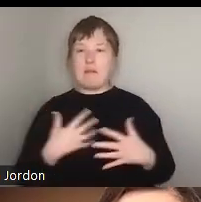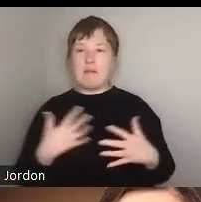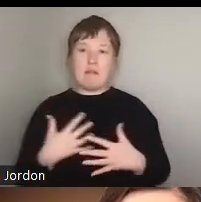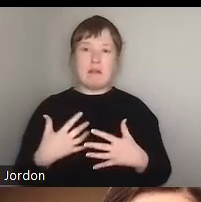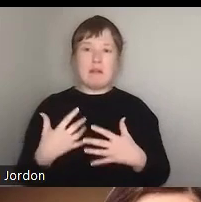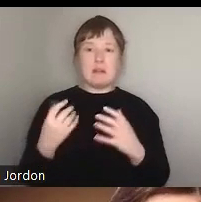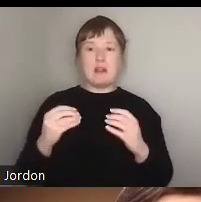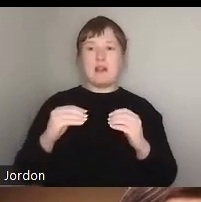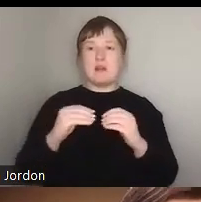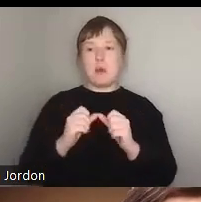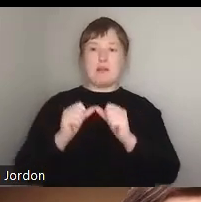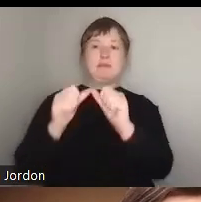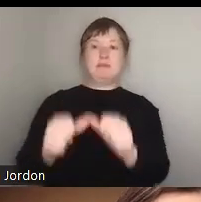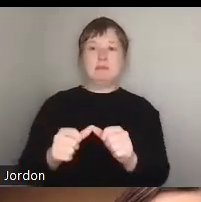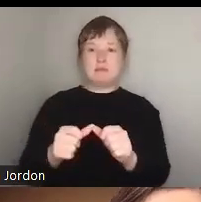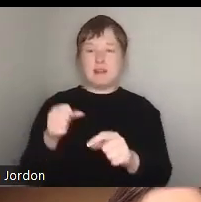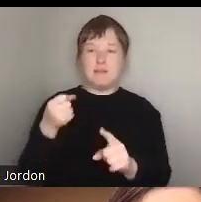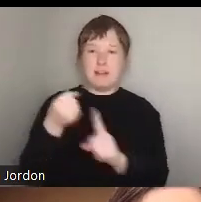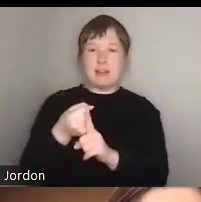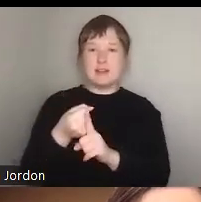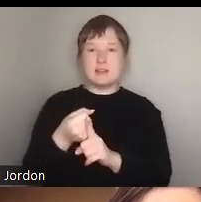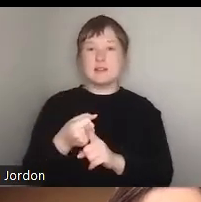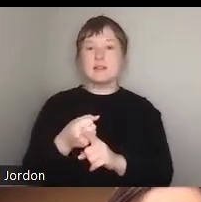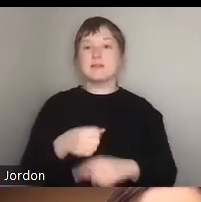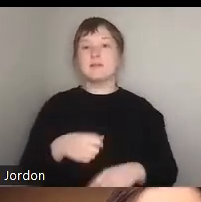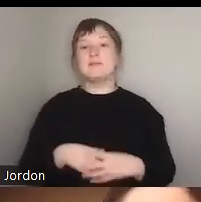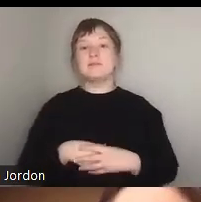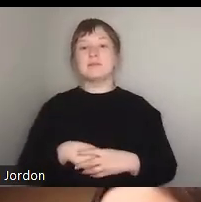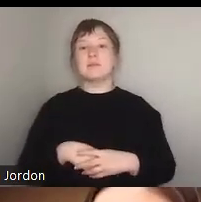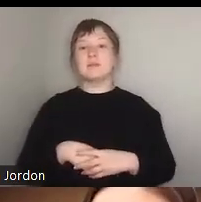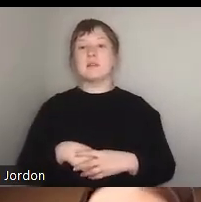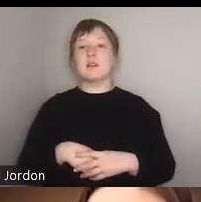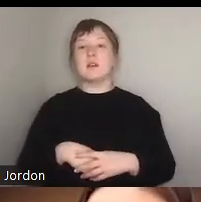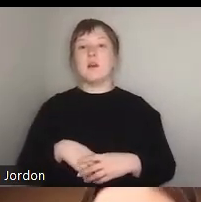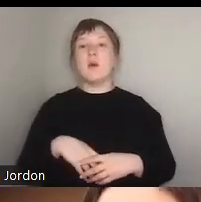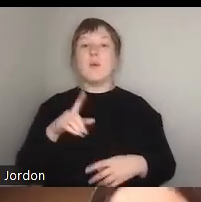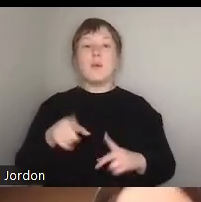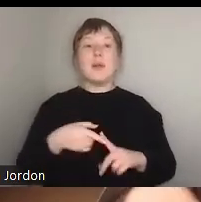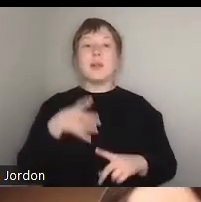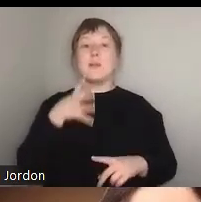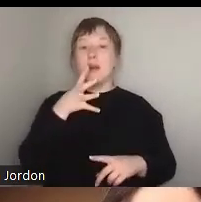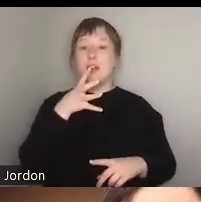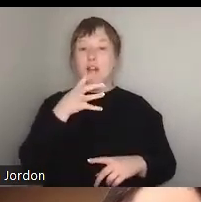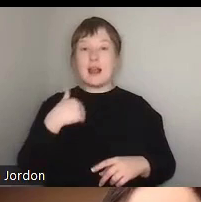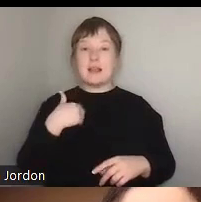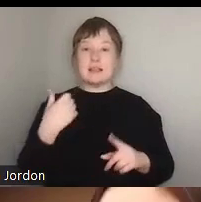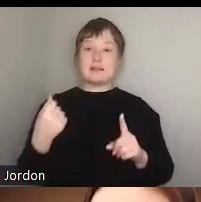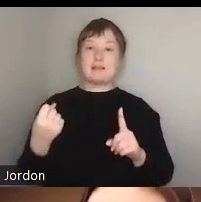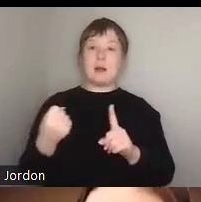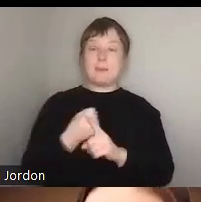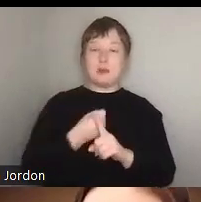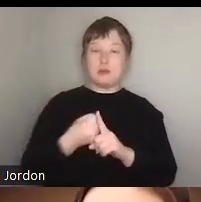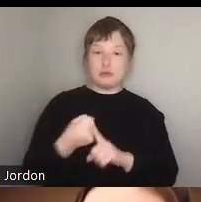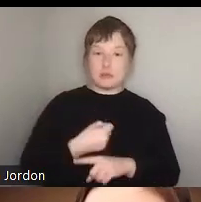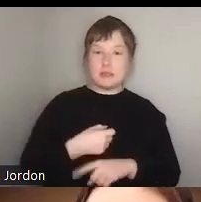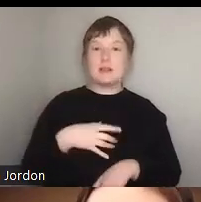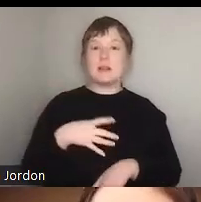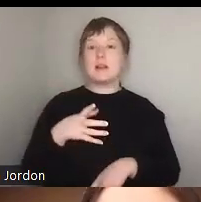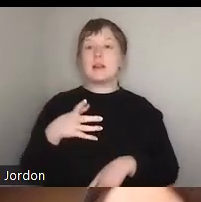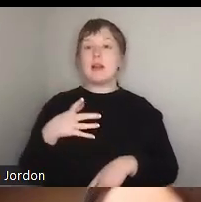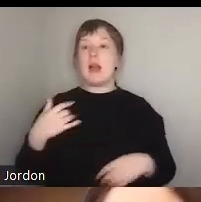effect on children. The other thing too is that when the mother is experiencing abuse, the child, they found there's an increased risk of